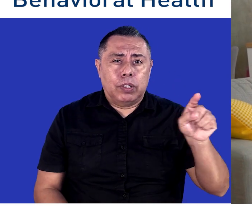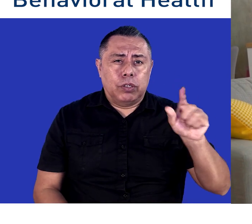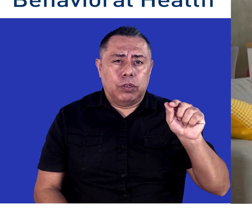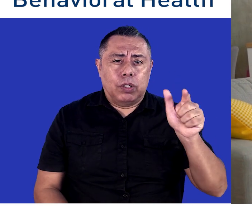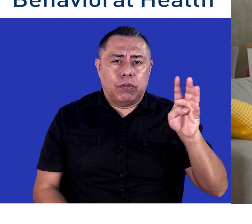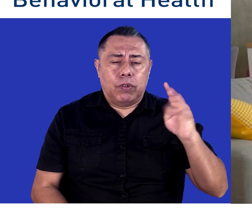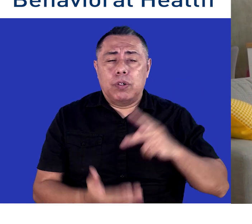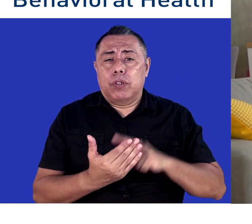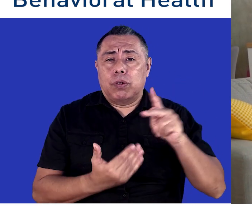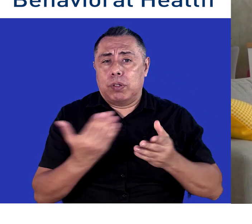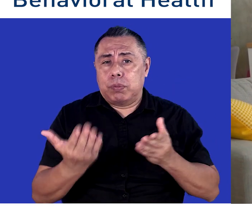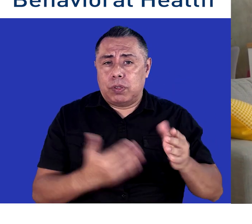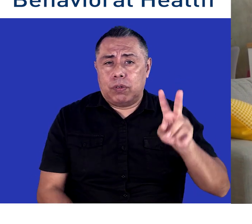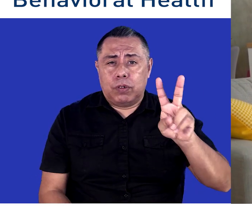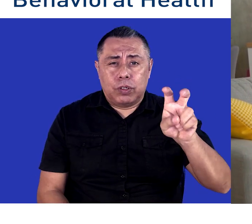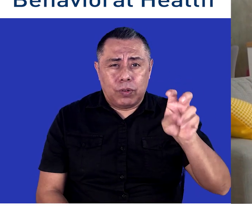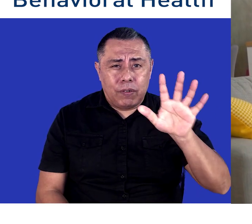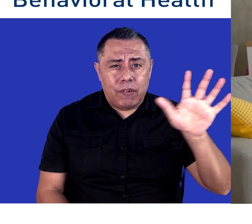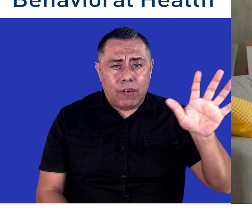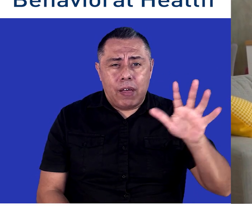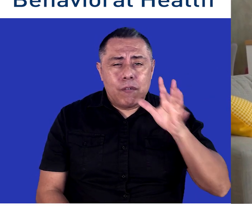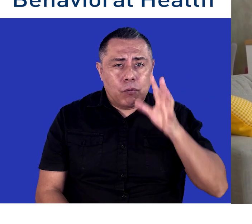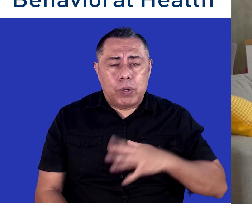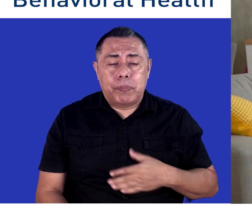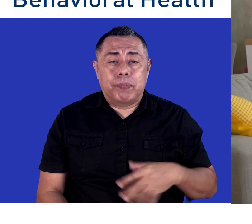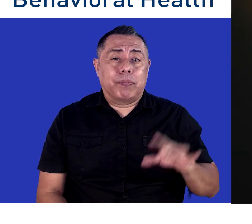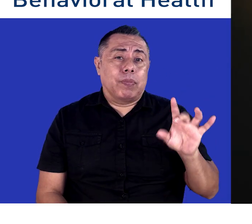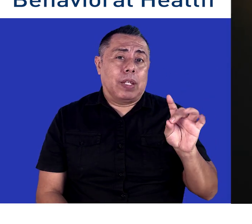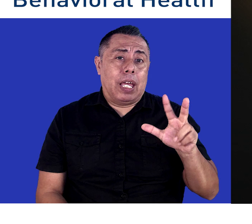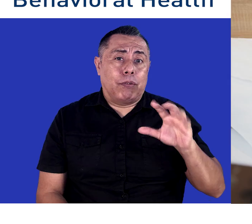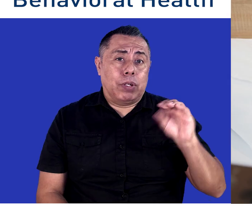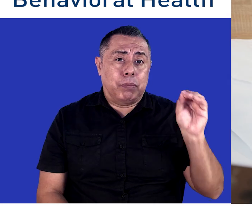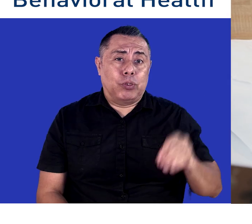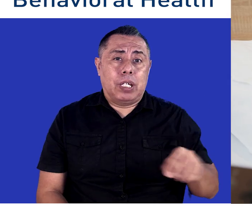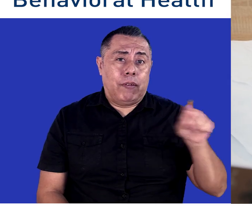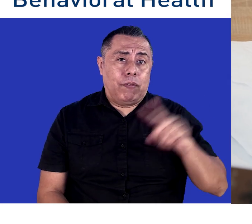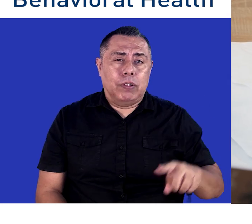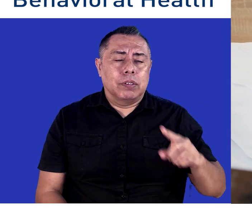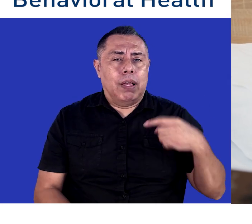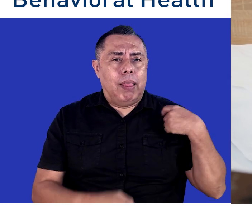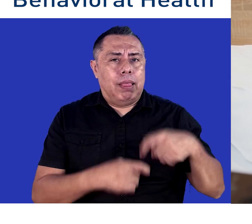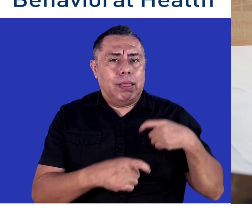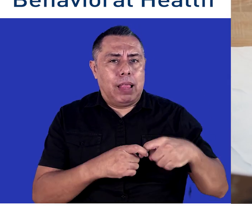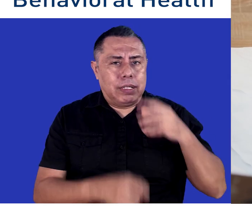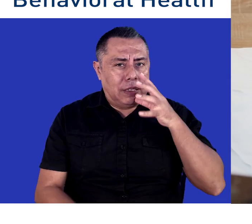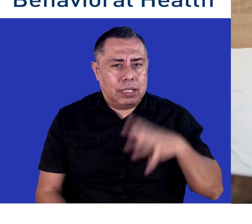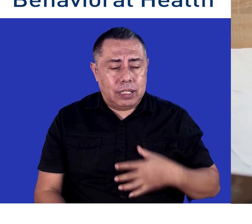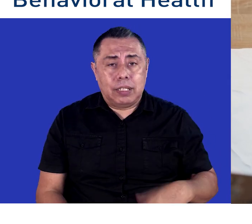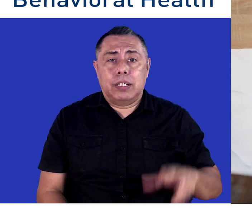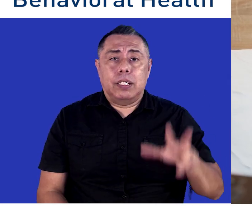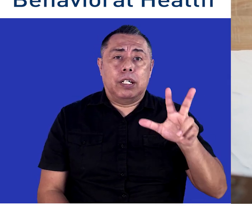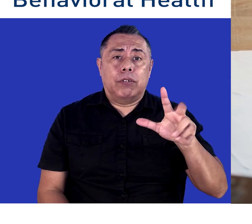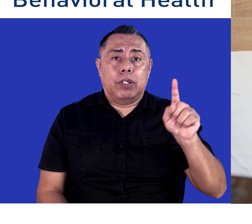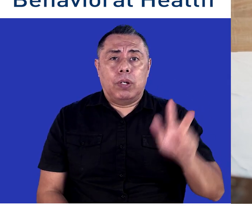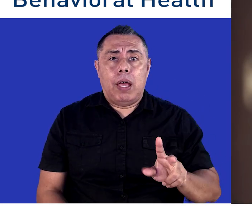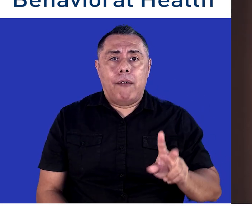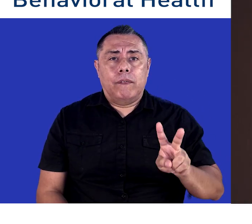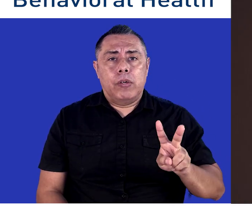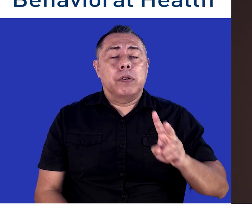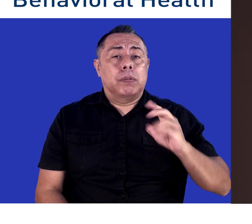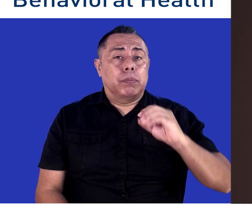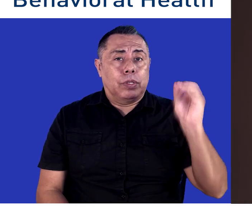populations. For fiscal year 23-24, the program served 255 women, 83% of whom were Latina